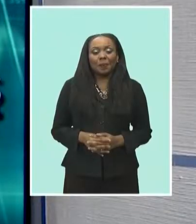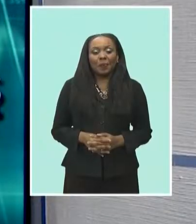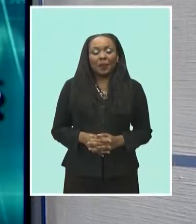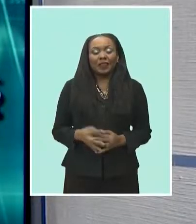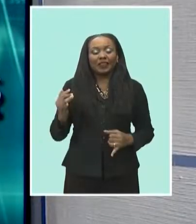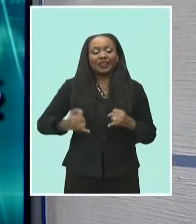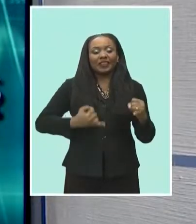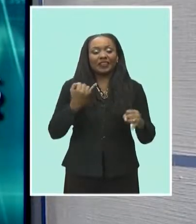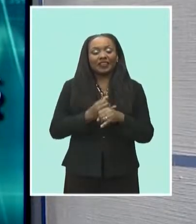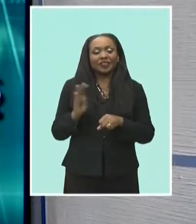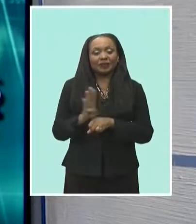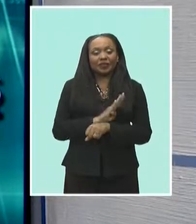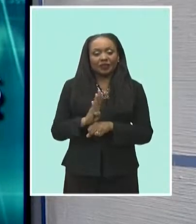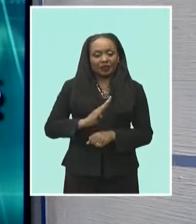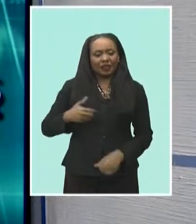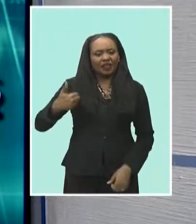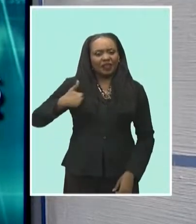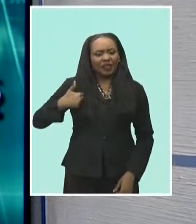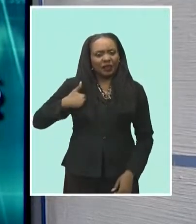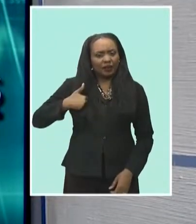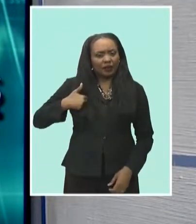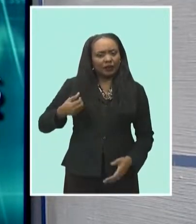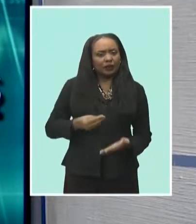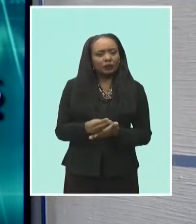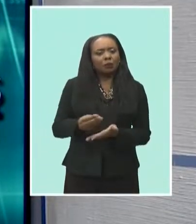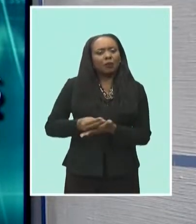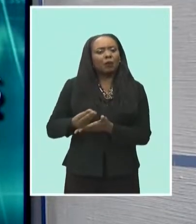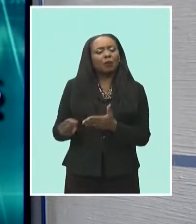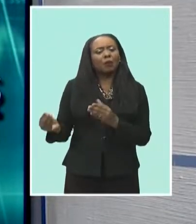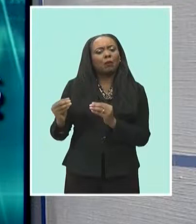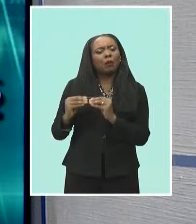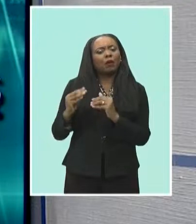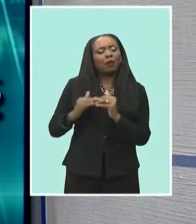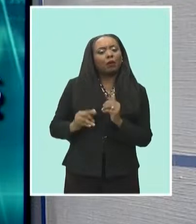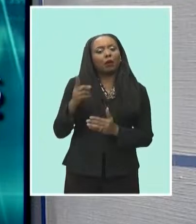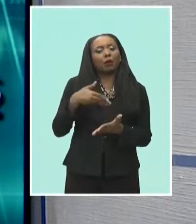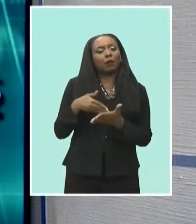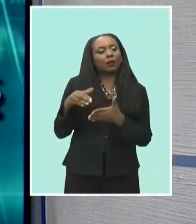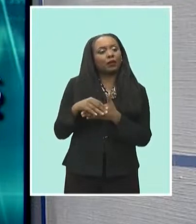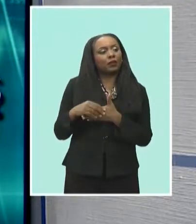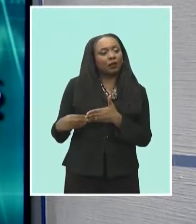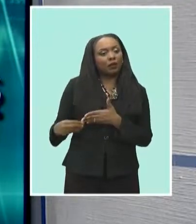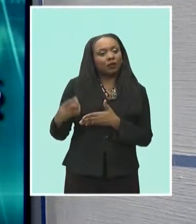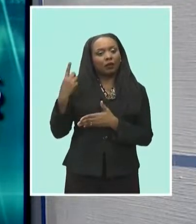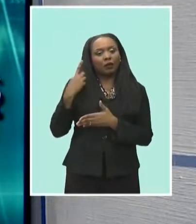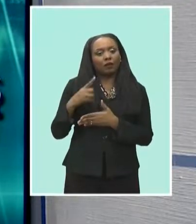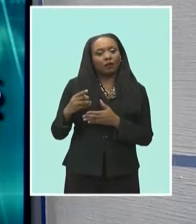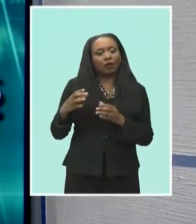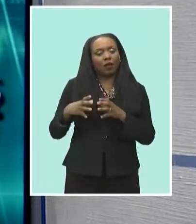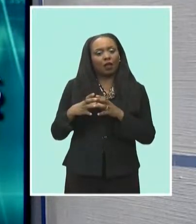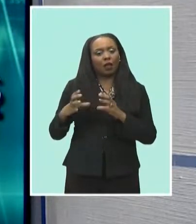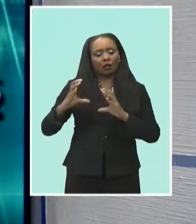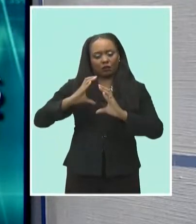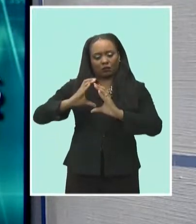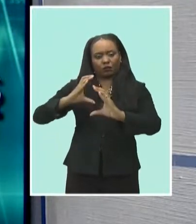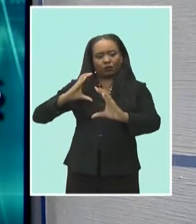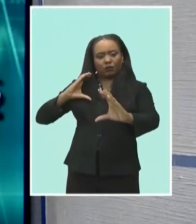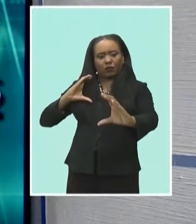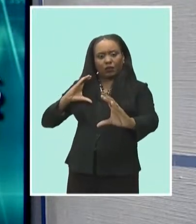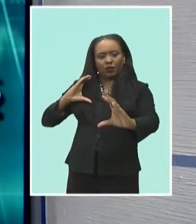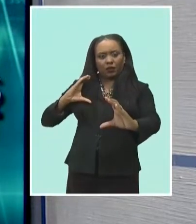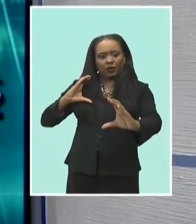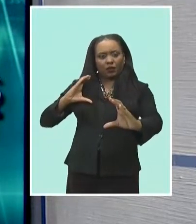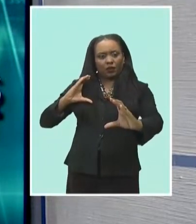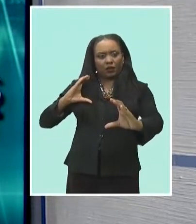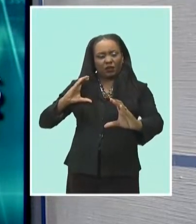And in international business, Canada is spending more than $1 million to bring dozens of containers of rotting rubbish back from